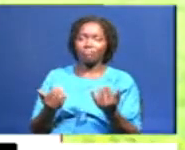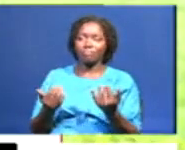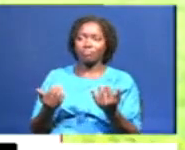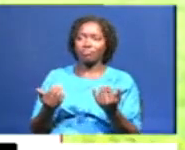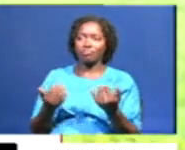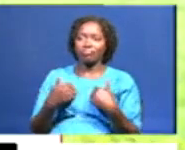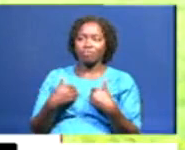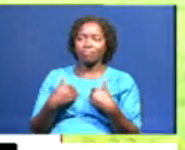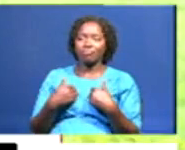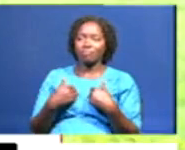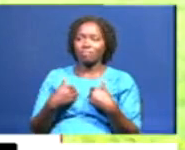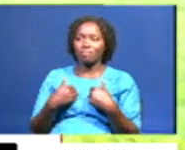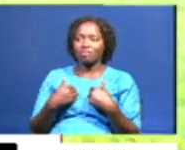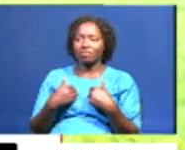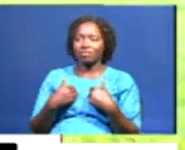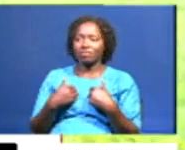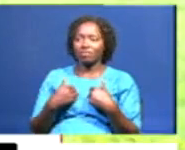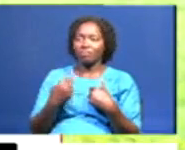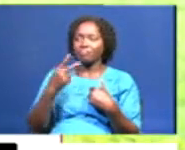It is now accommodating